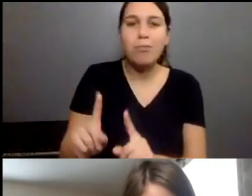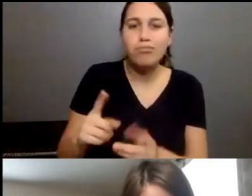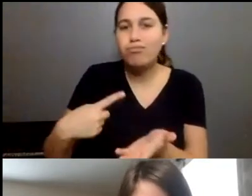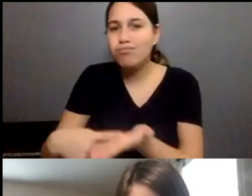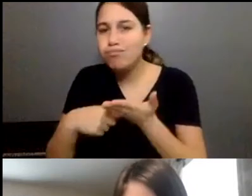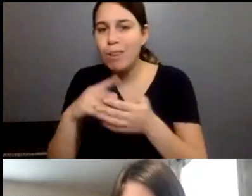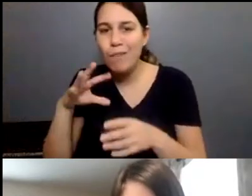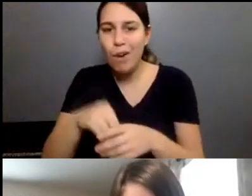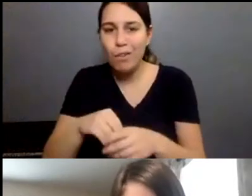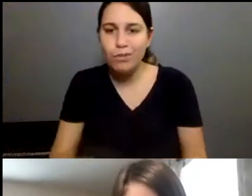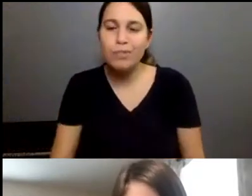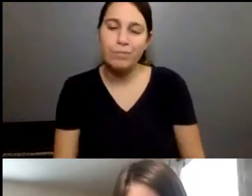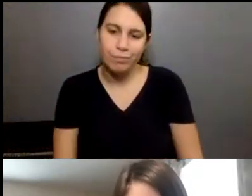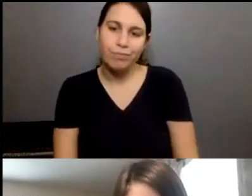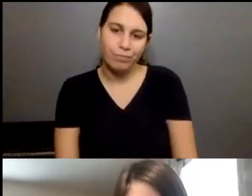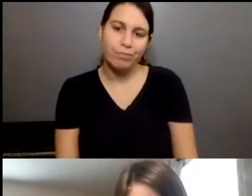as well at the patient's preference.